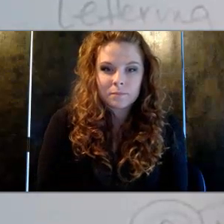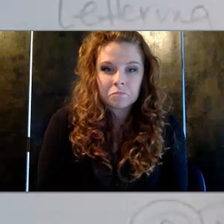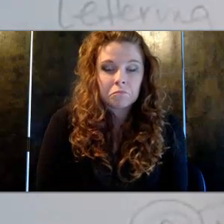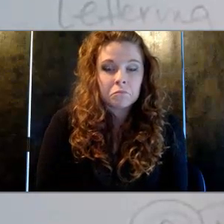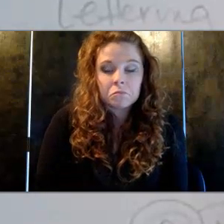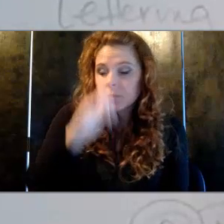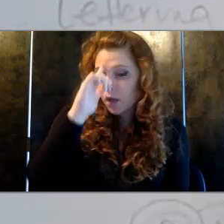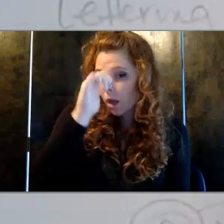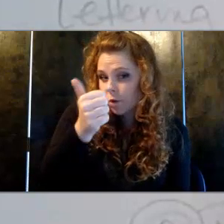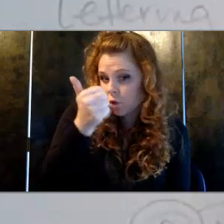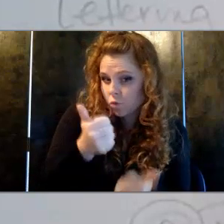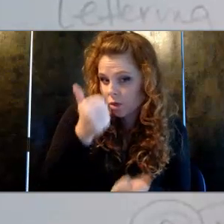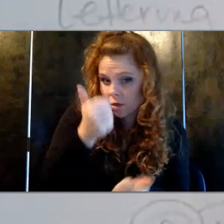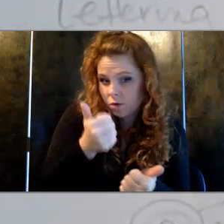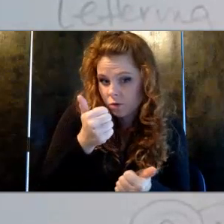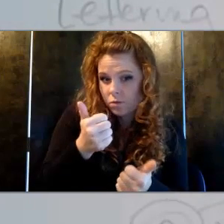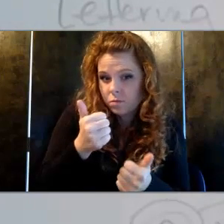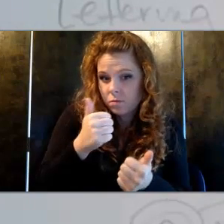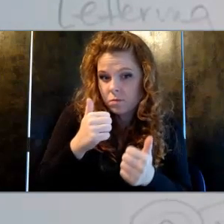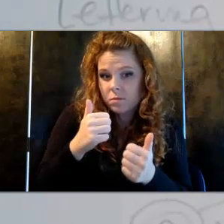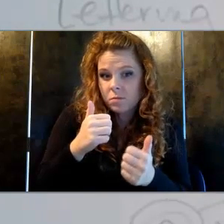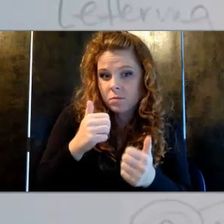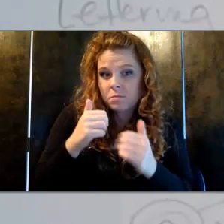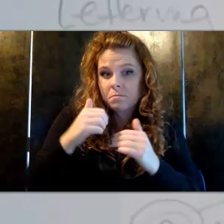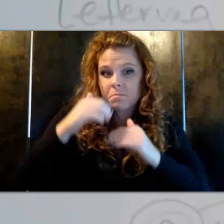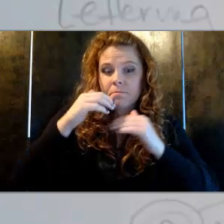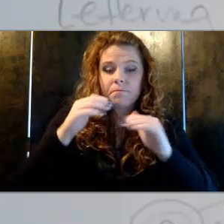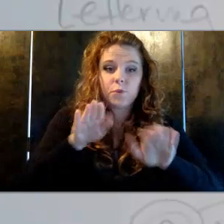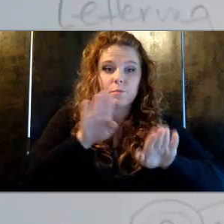You can decide which one's on top and which one's underneath.